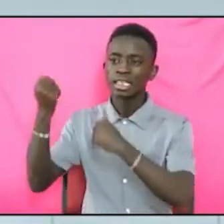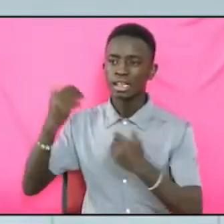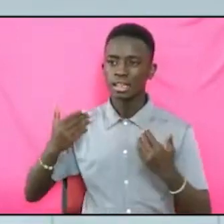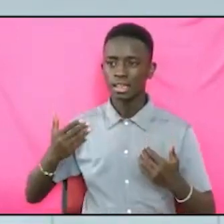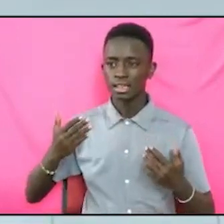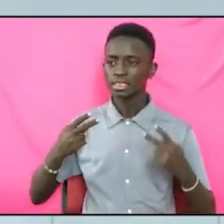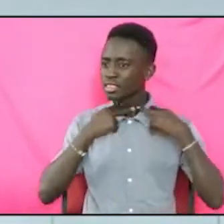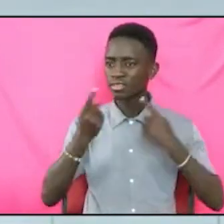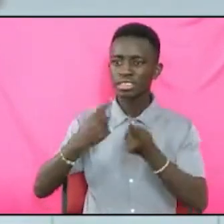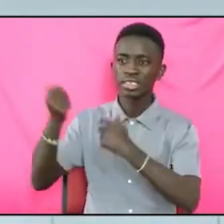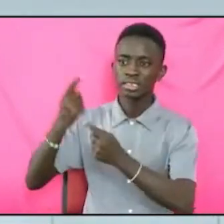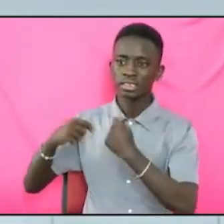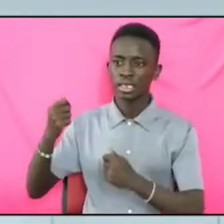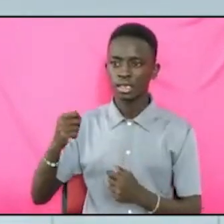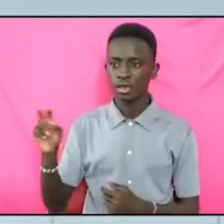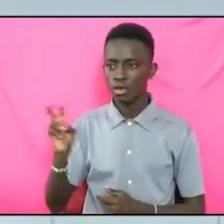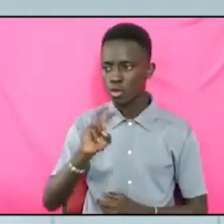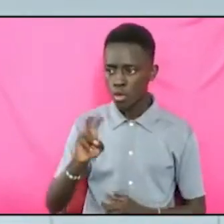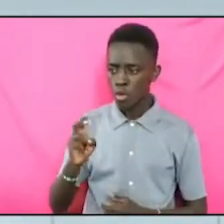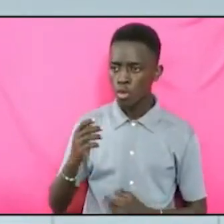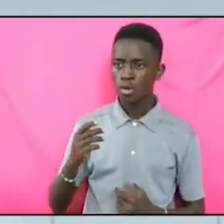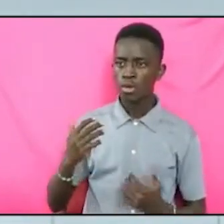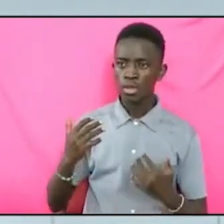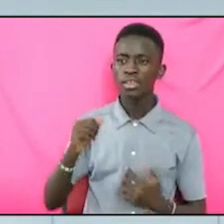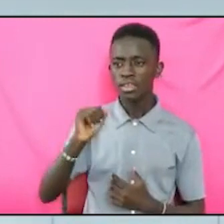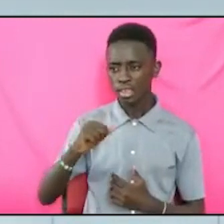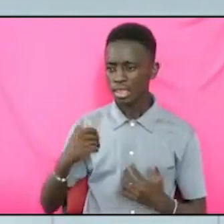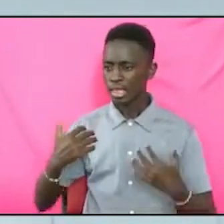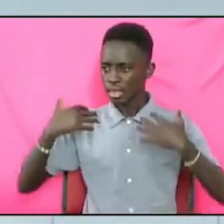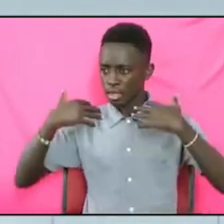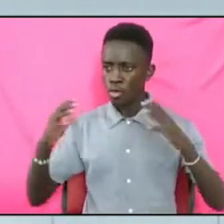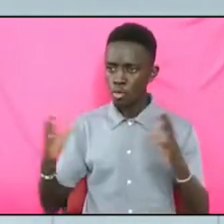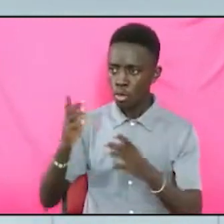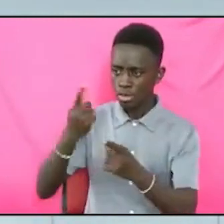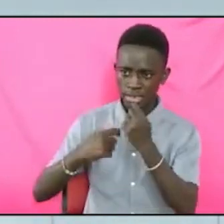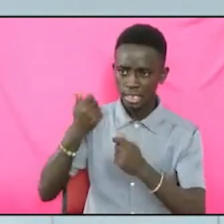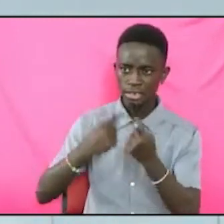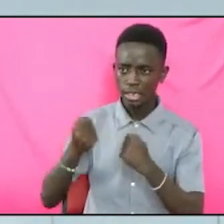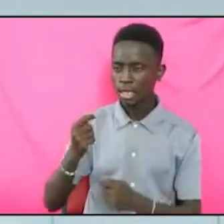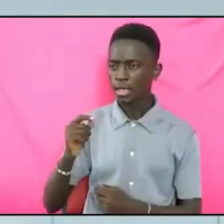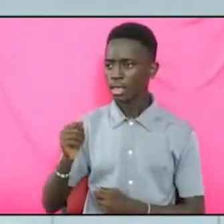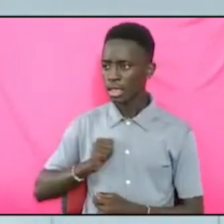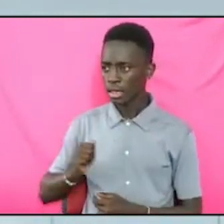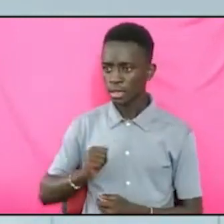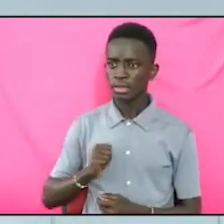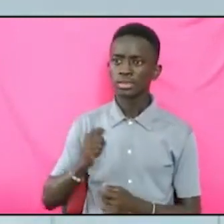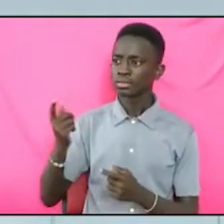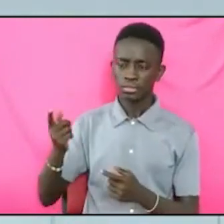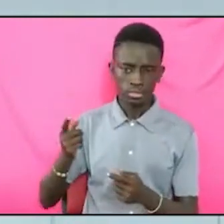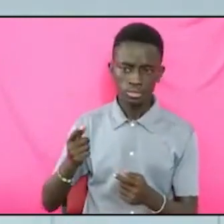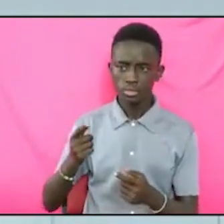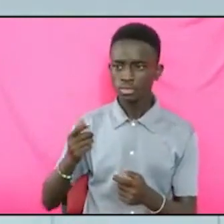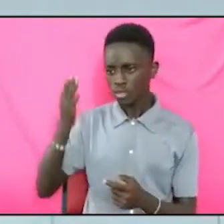for strong men first into the ship plus the foodstuff, and then they would go for the ladies. Though they would not fetch